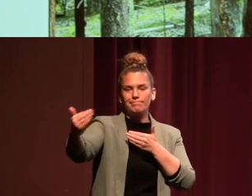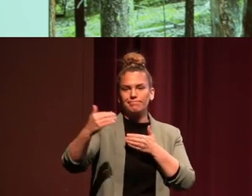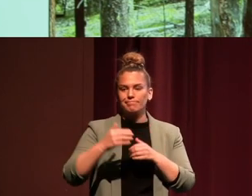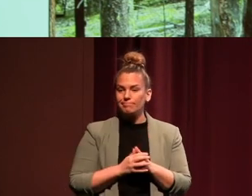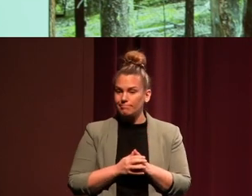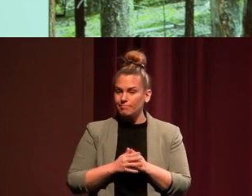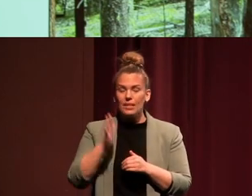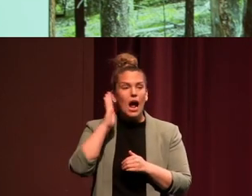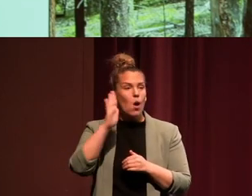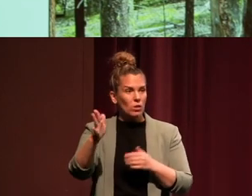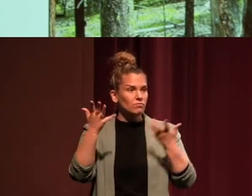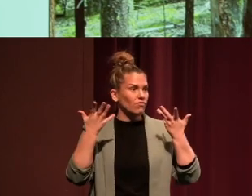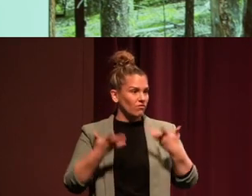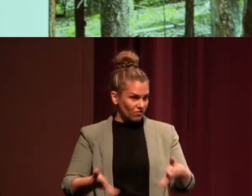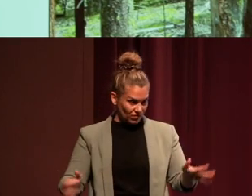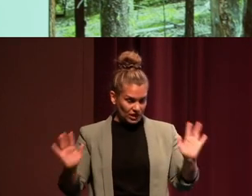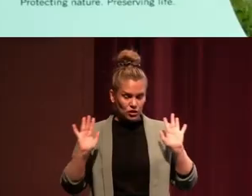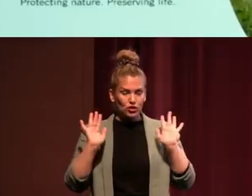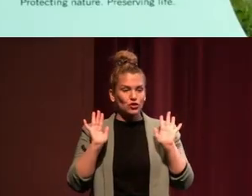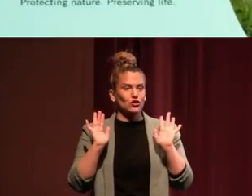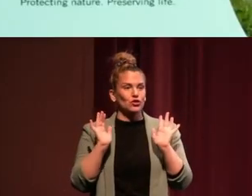going to end there. I